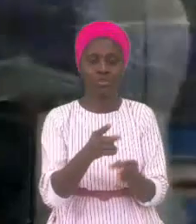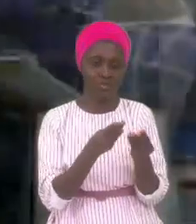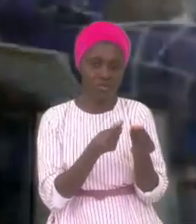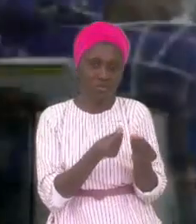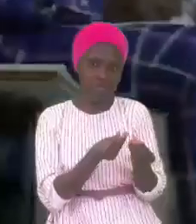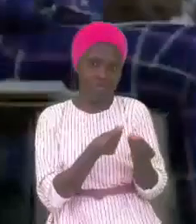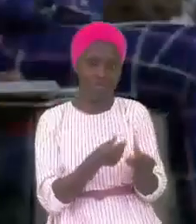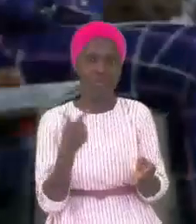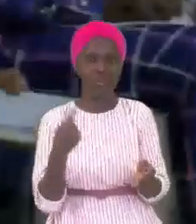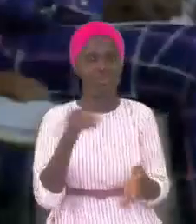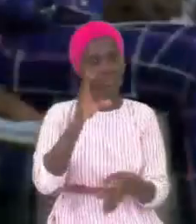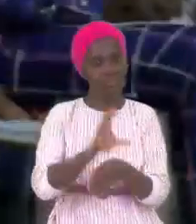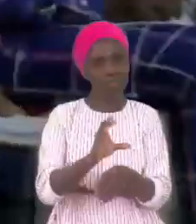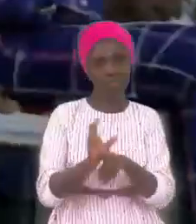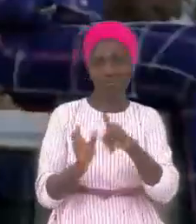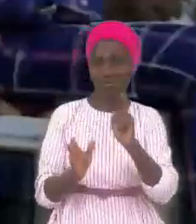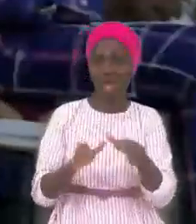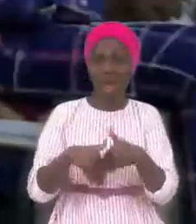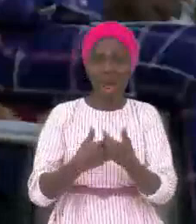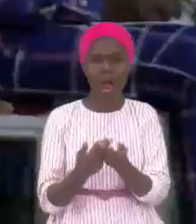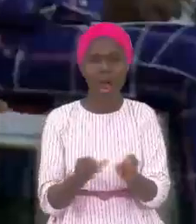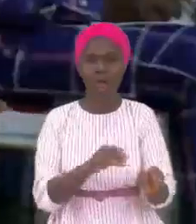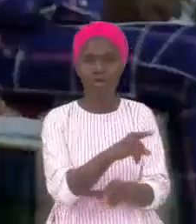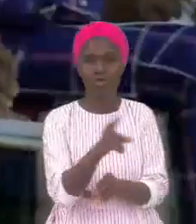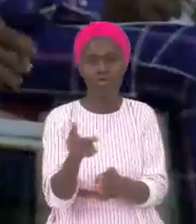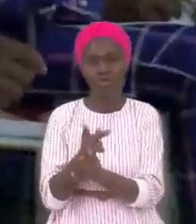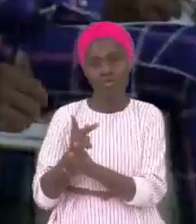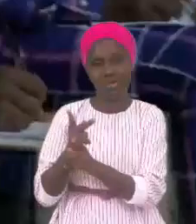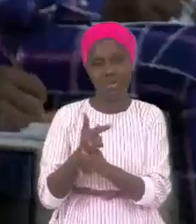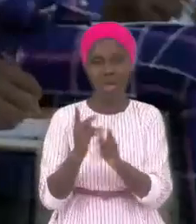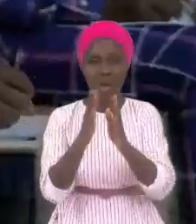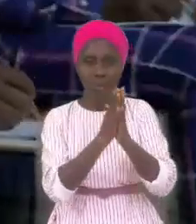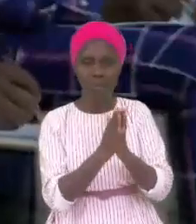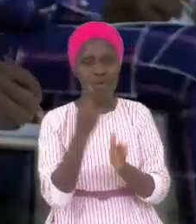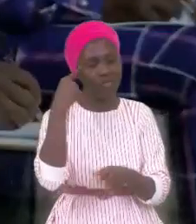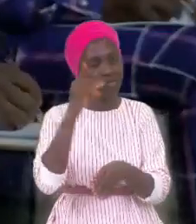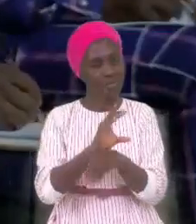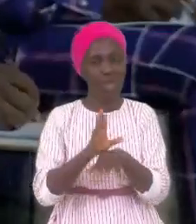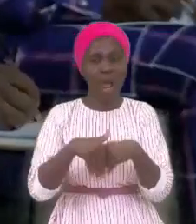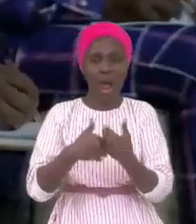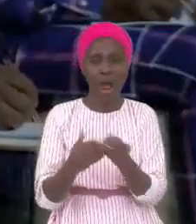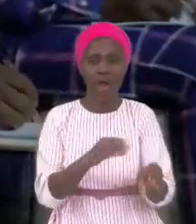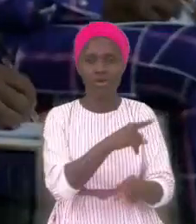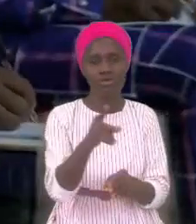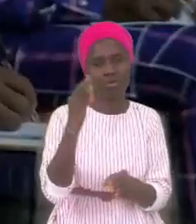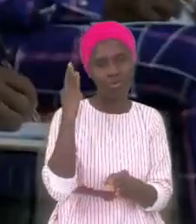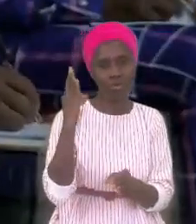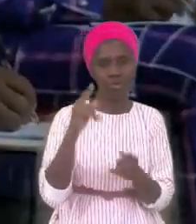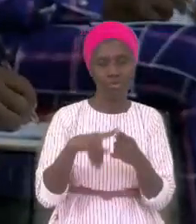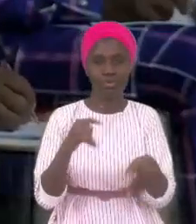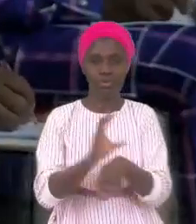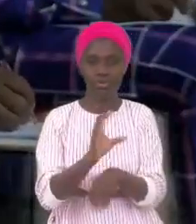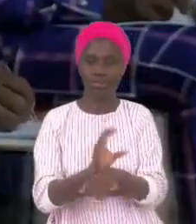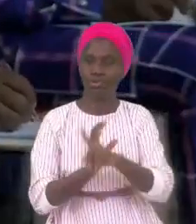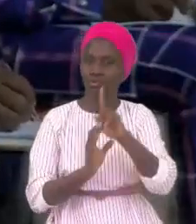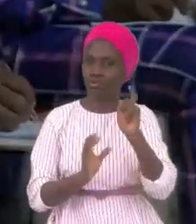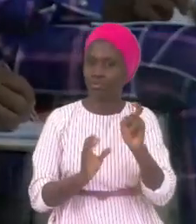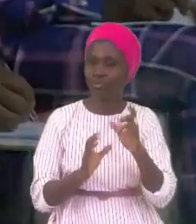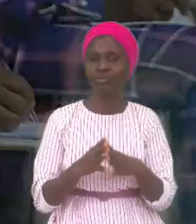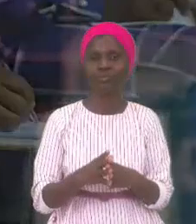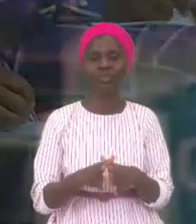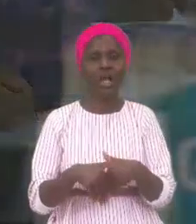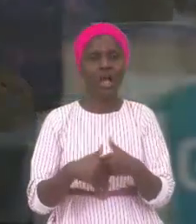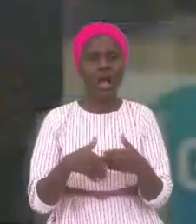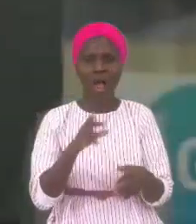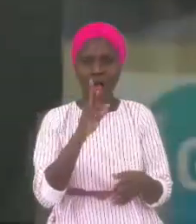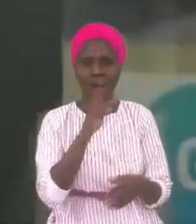do you care for the church? How do you pray for the church? How do you minister to the church? Are you ministering just, you know,